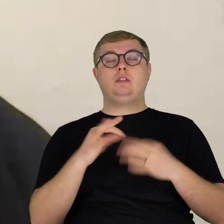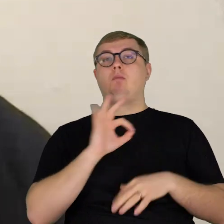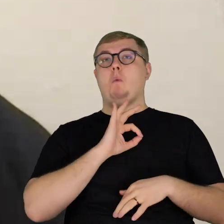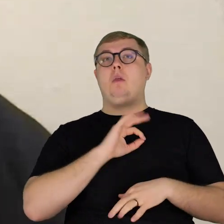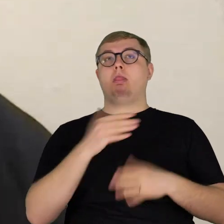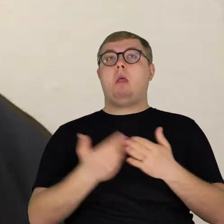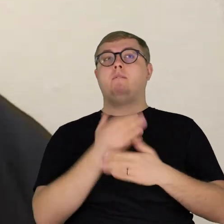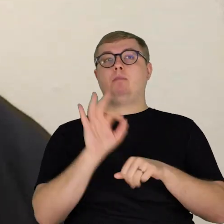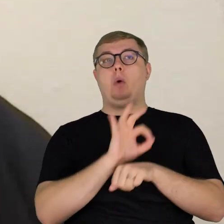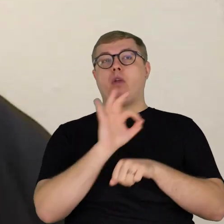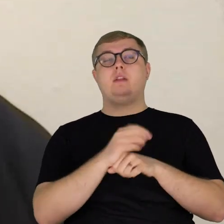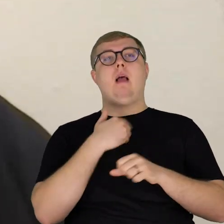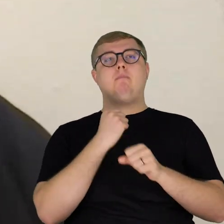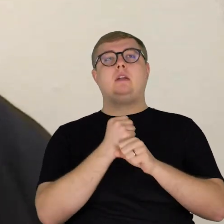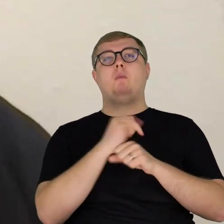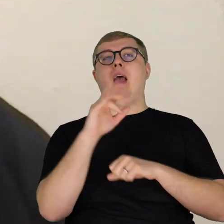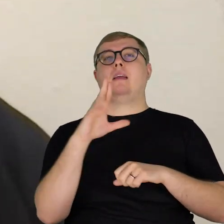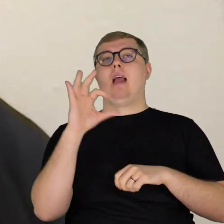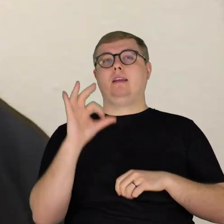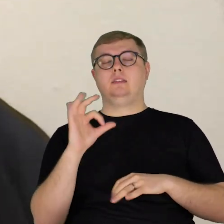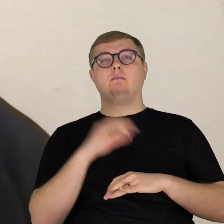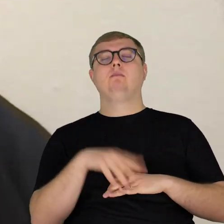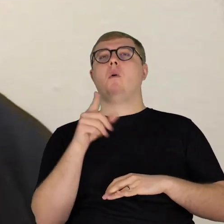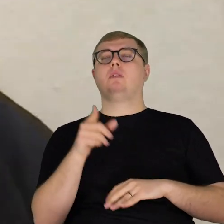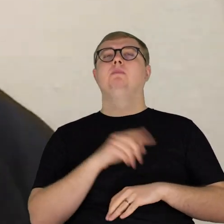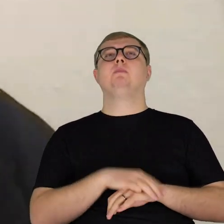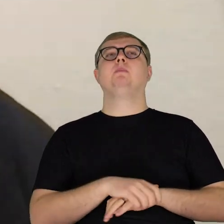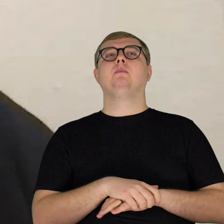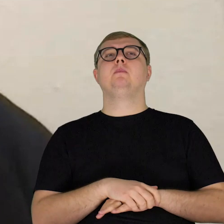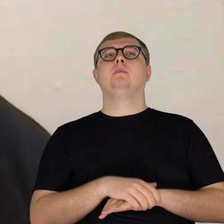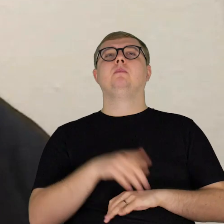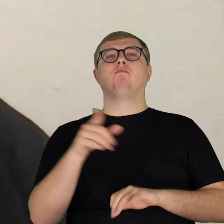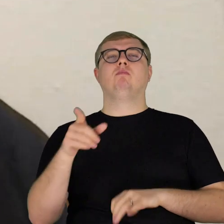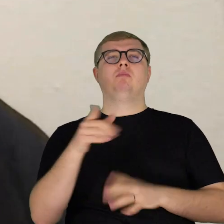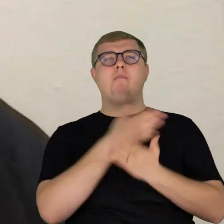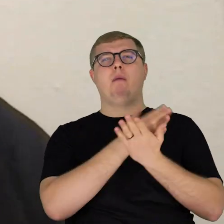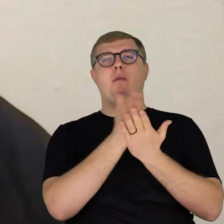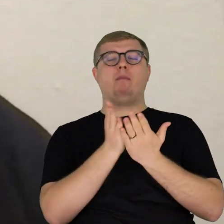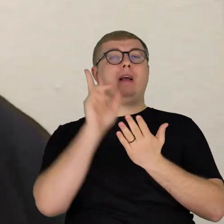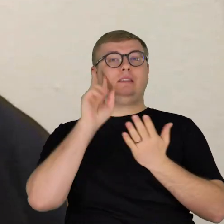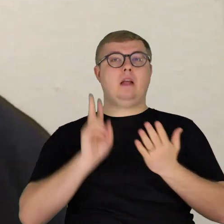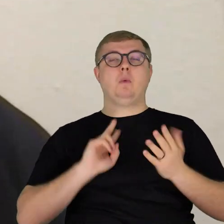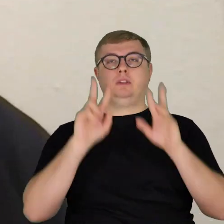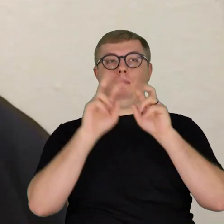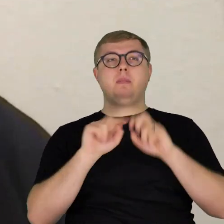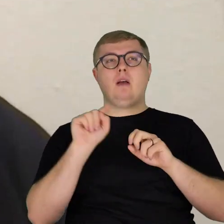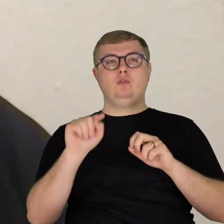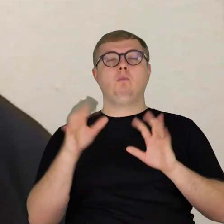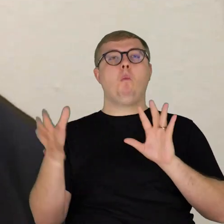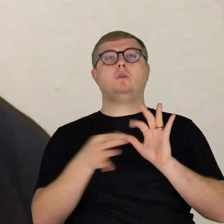new project, I'm at the IRS, which is actually also an interdisciplinary research institute